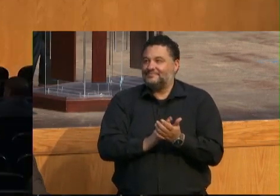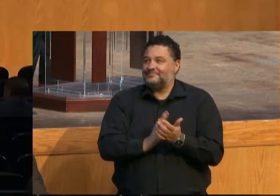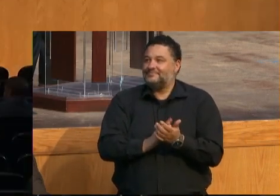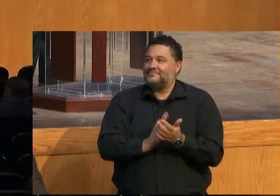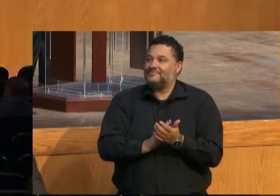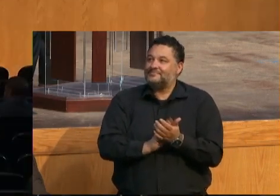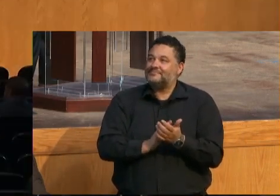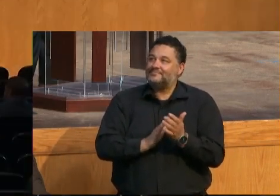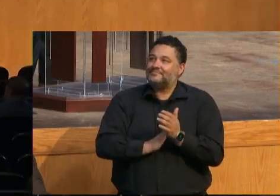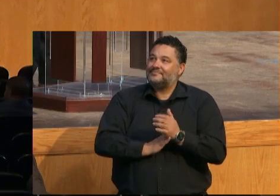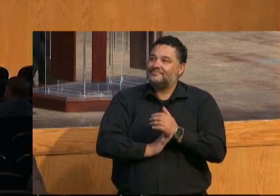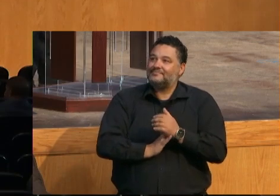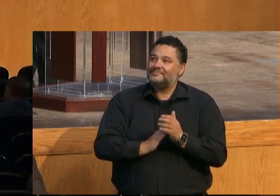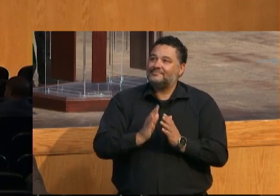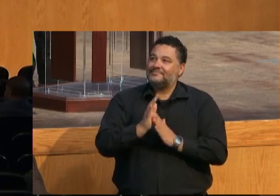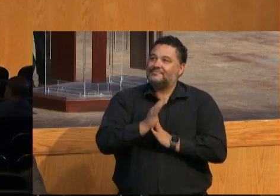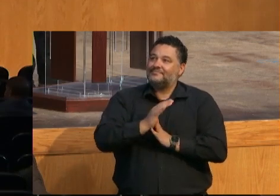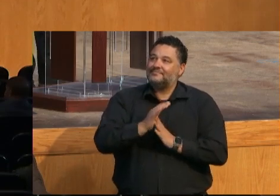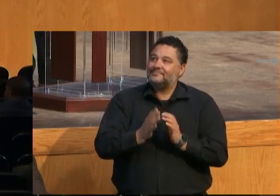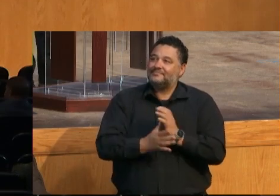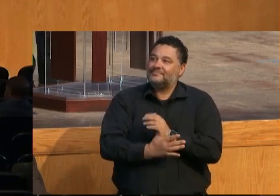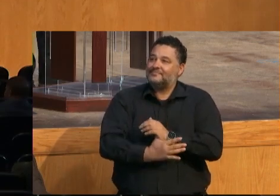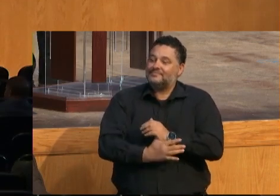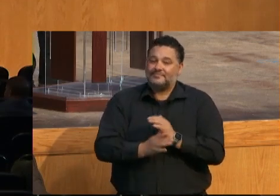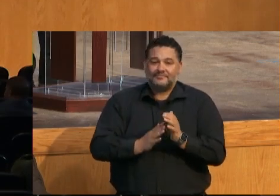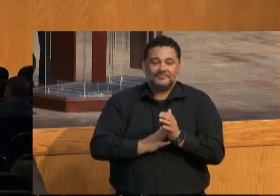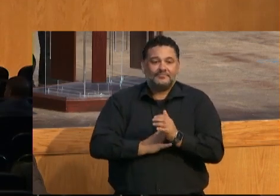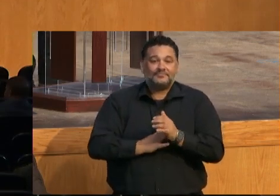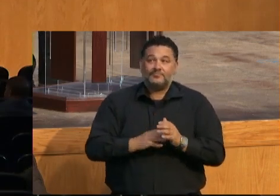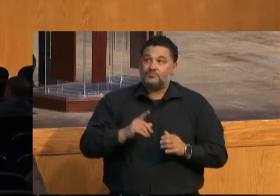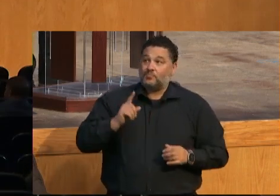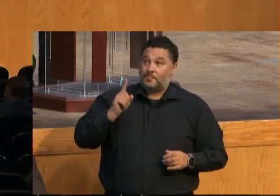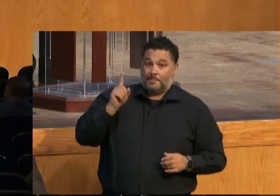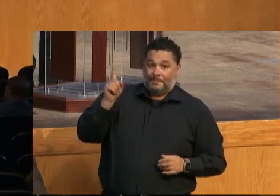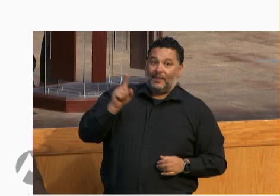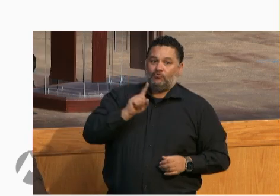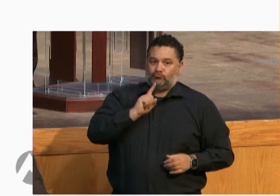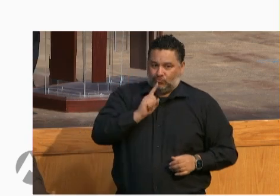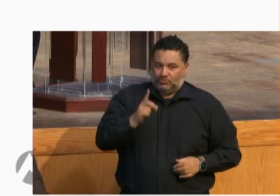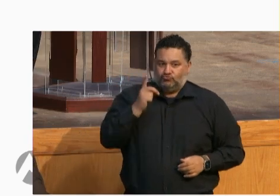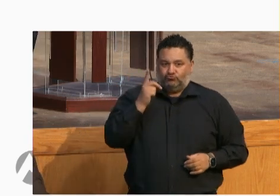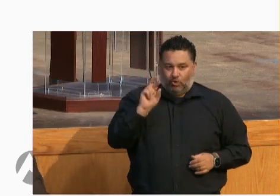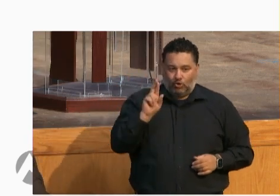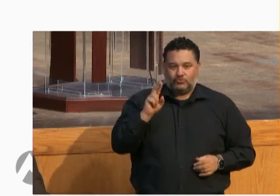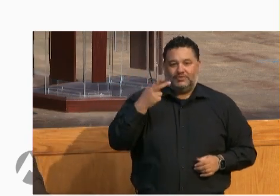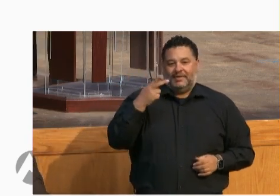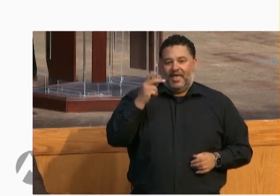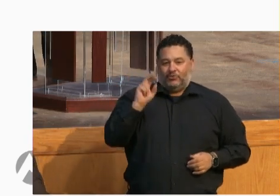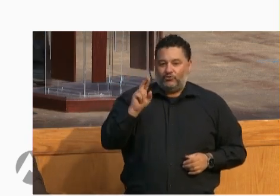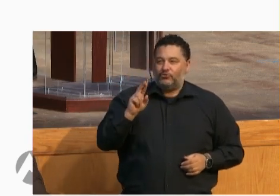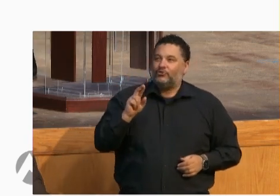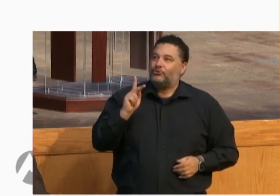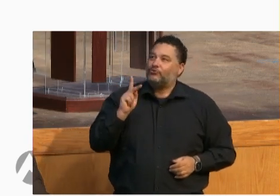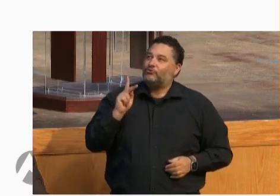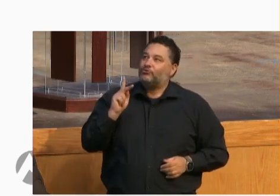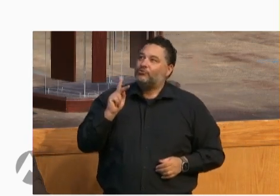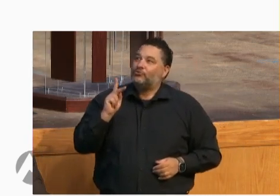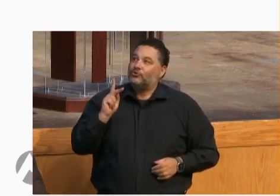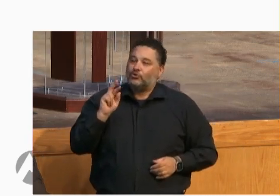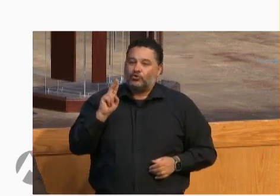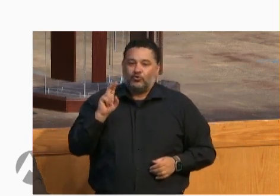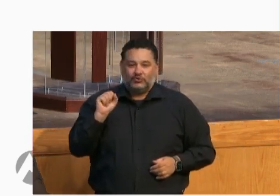All right. And that really is Dr. Heather Cruzy. All right, have a good morning.